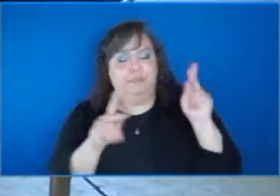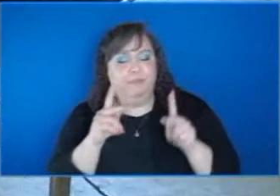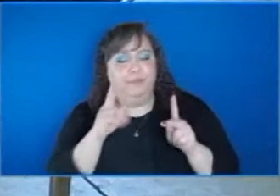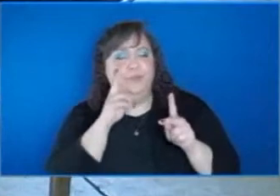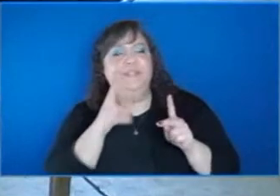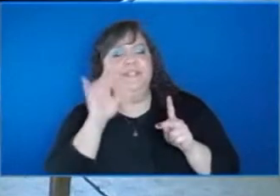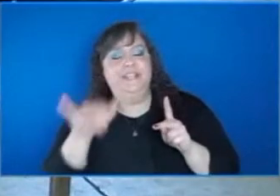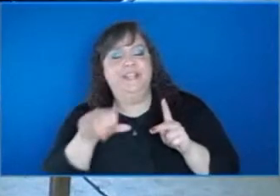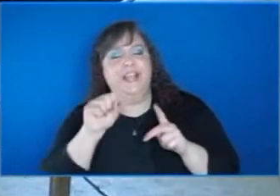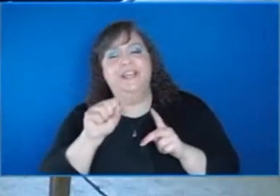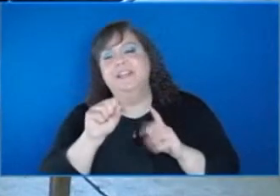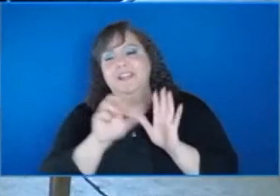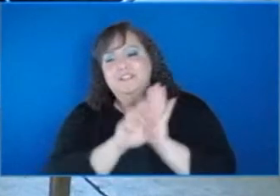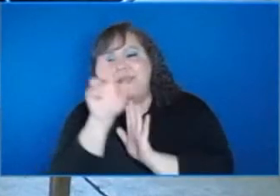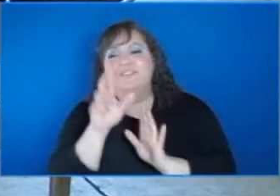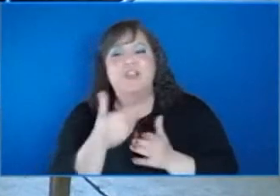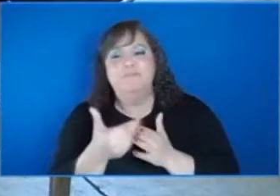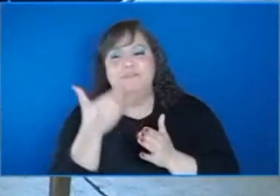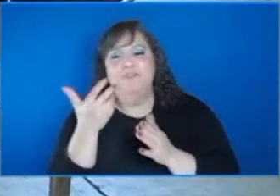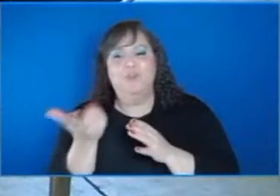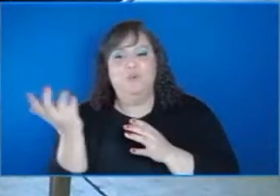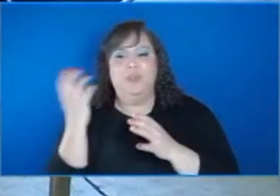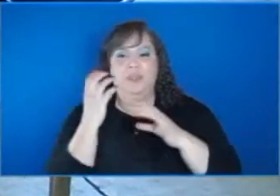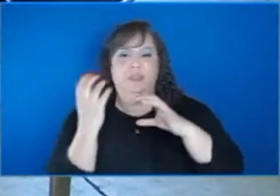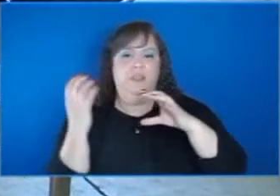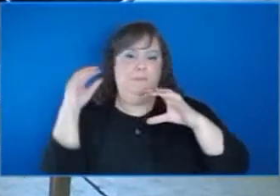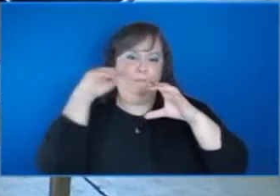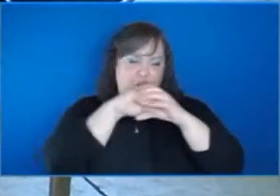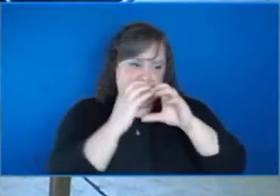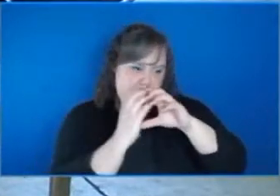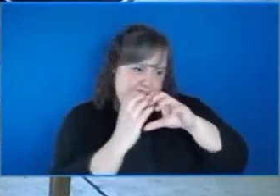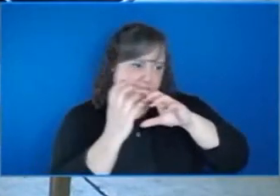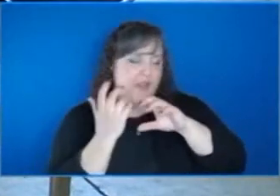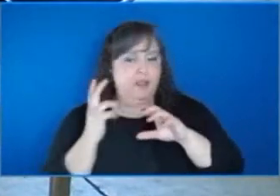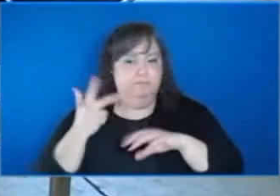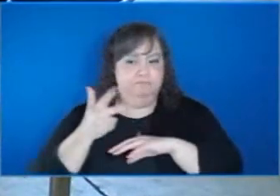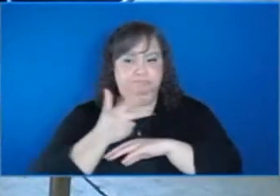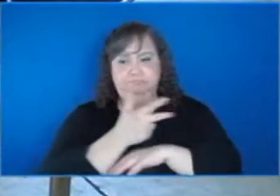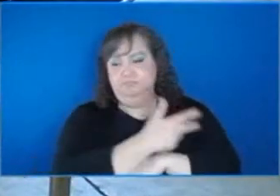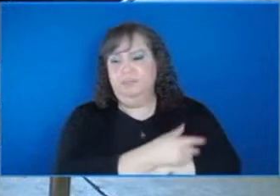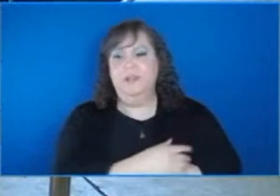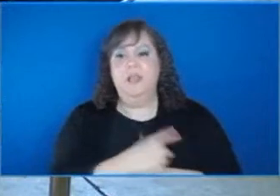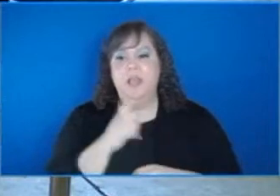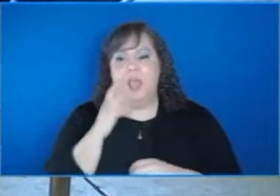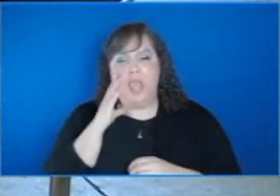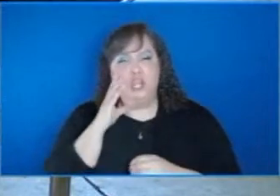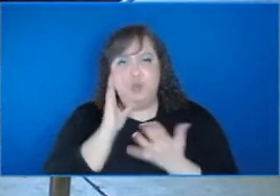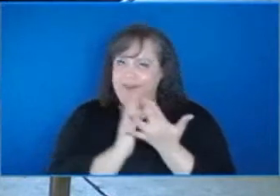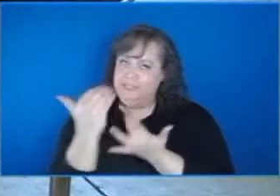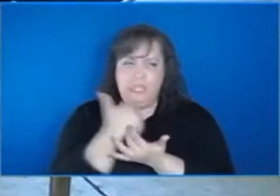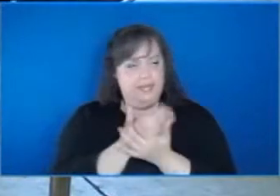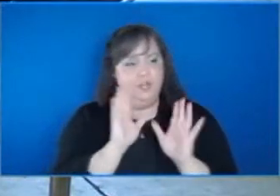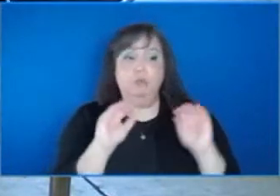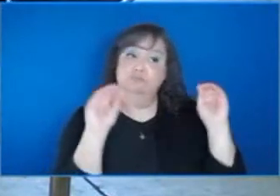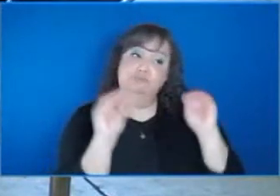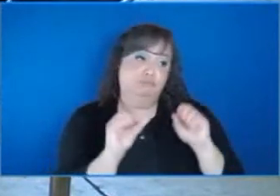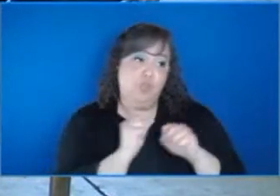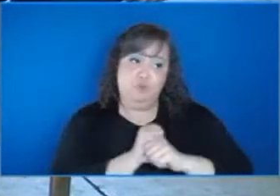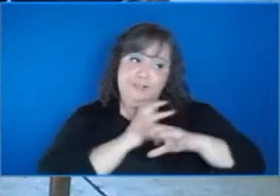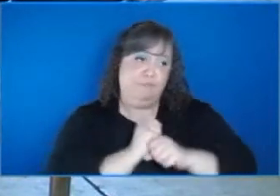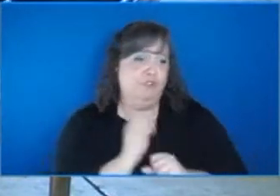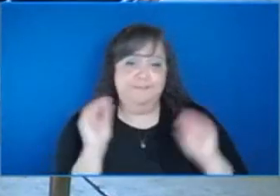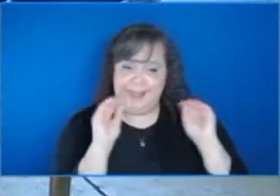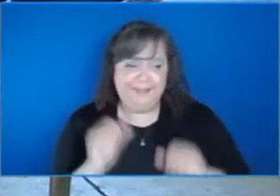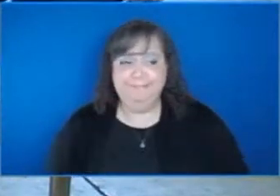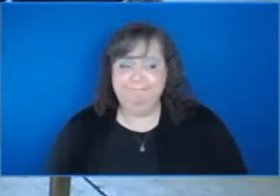people to see the spacecraft before we encapsulated. I know this thing inside out, so no explosives.